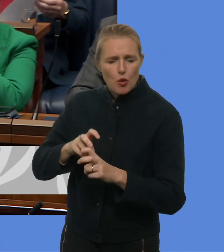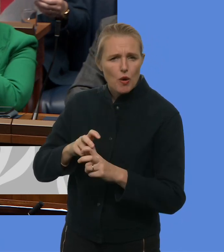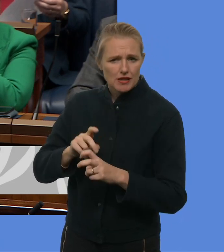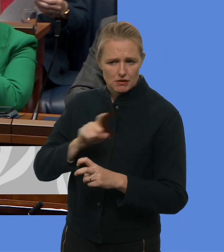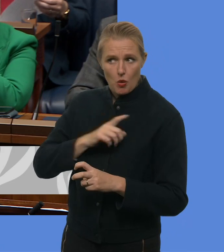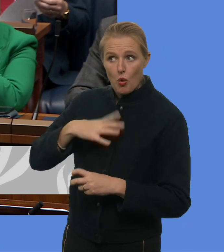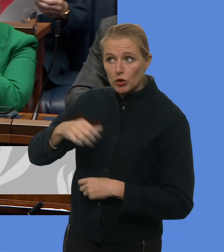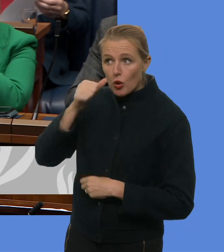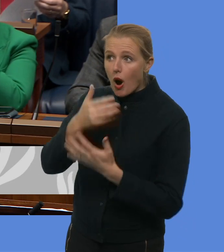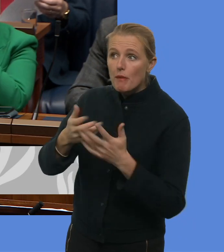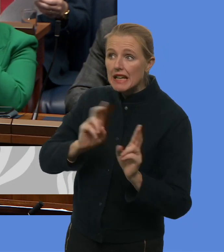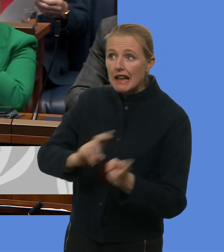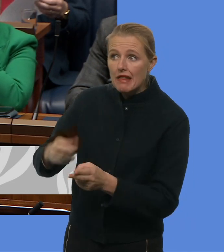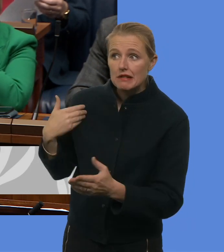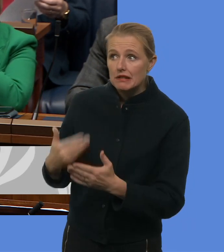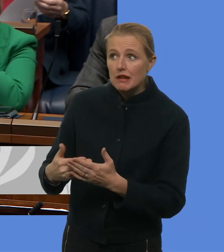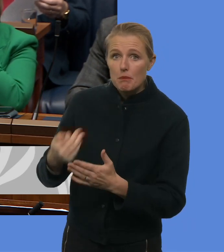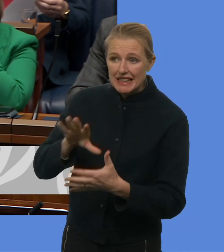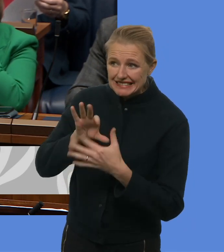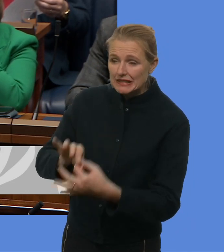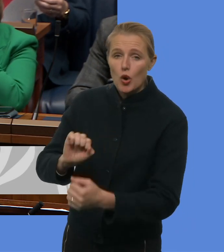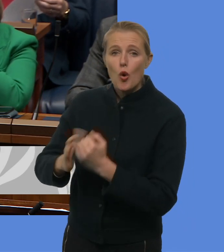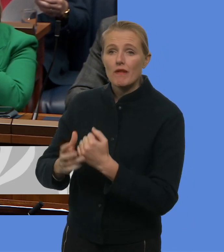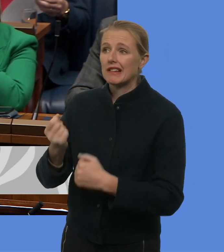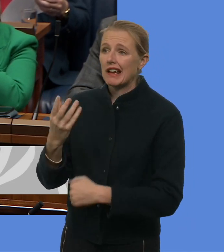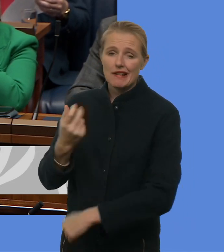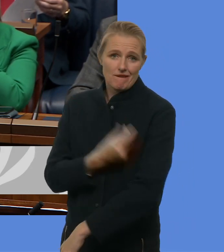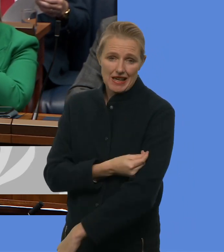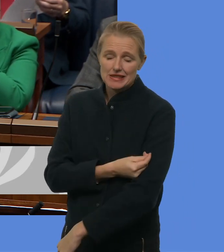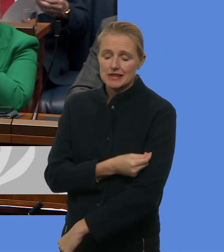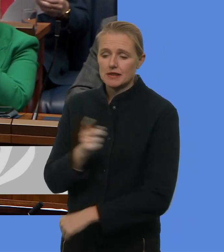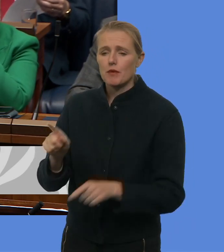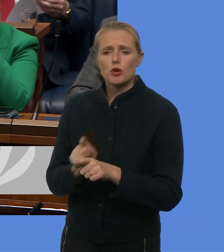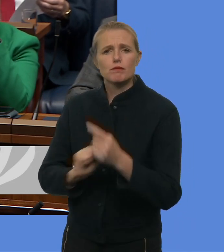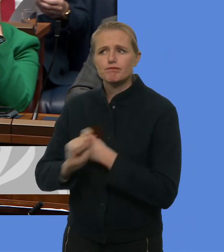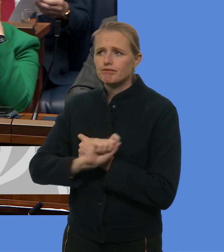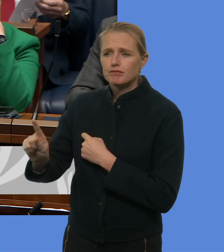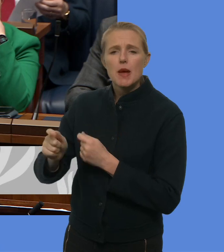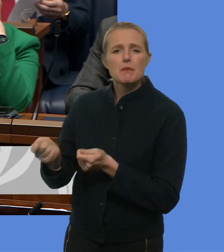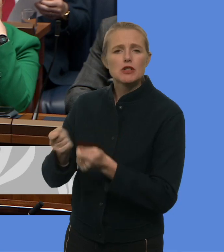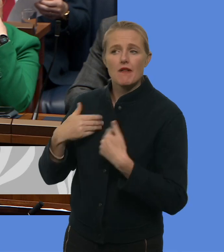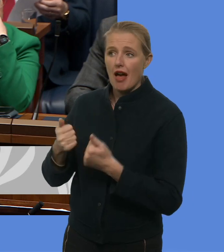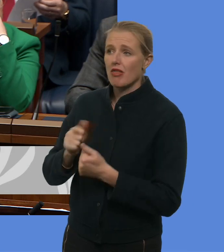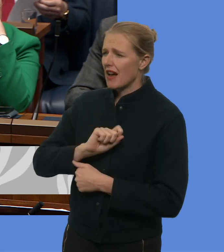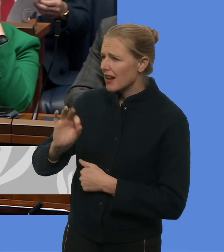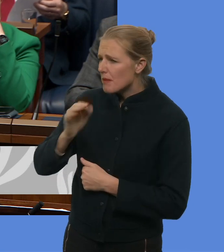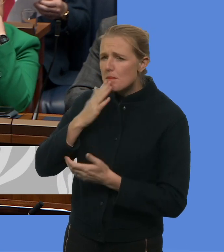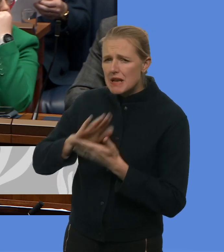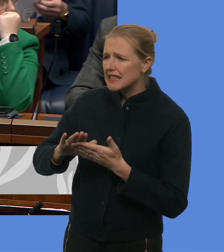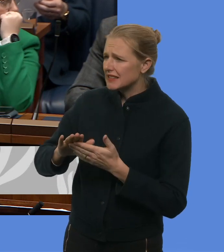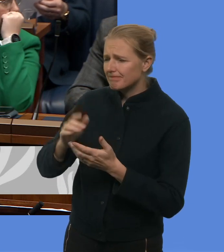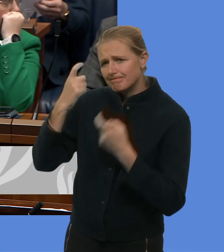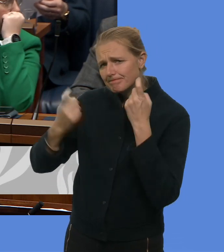being related to COVID-19 vaccines. We've also written to the Minister of Health and asked him to consider issues around care